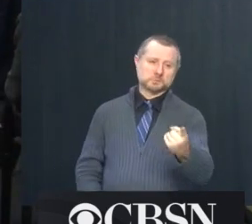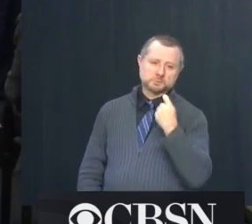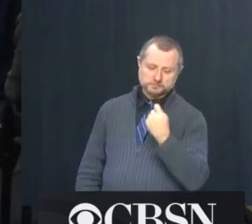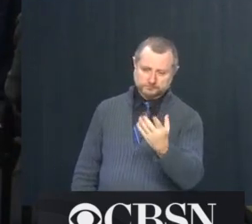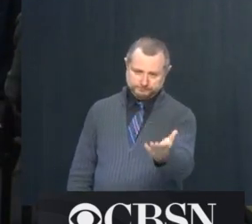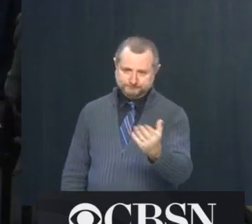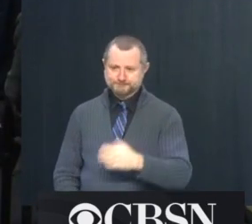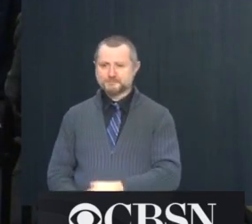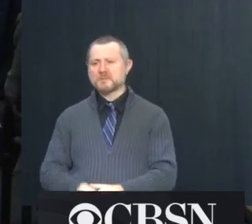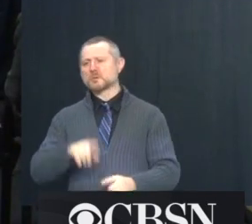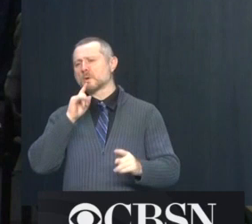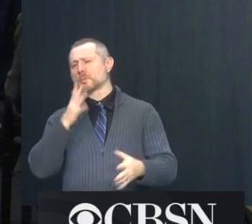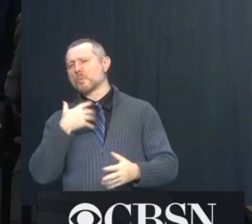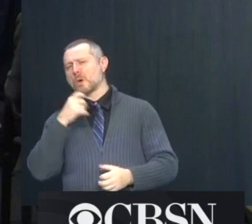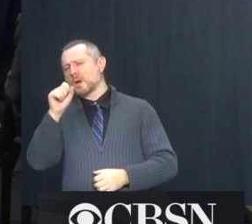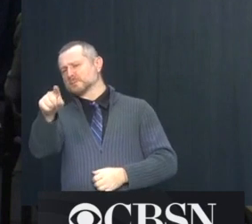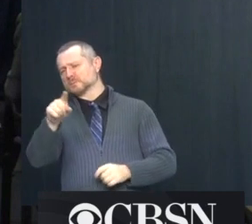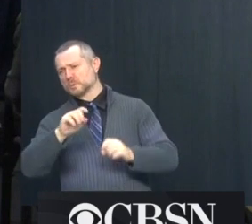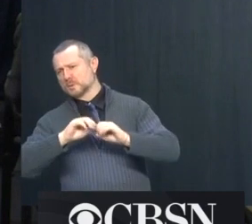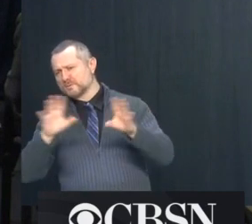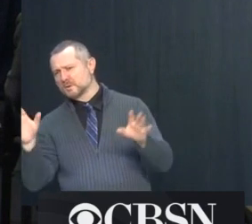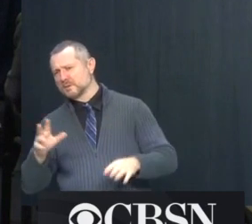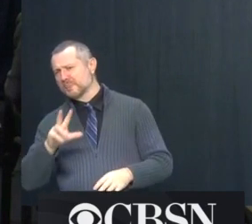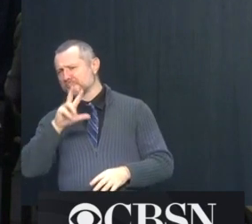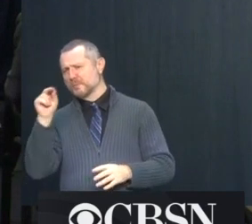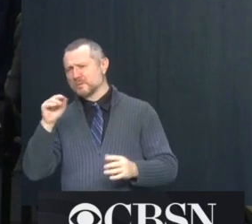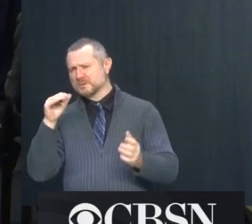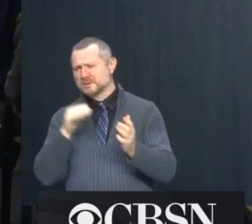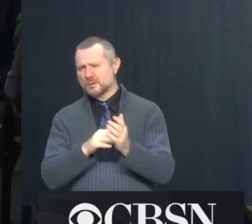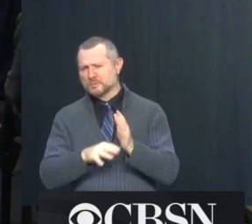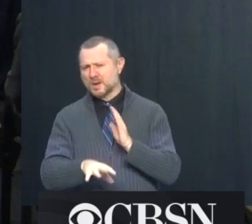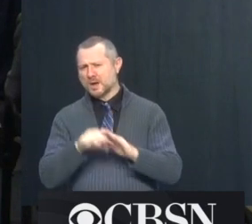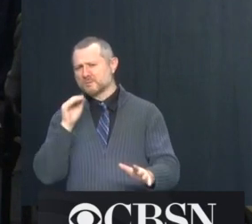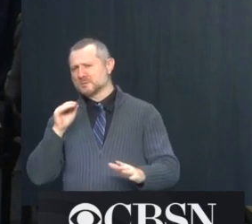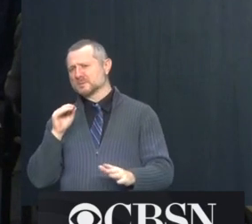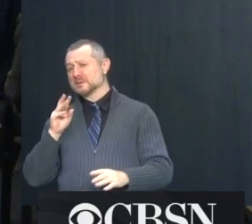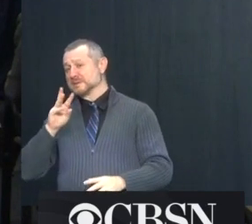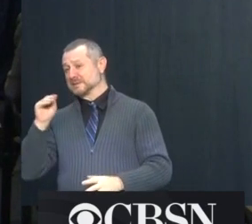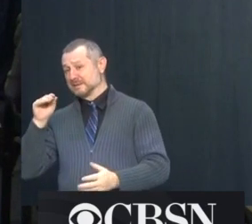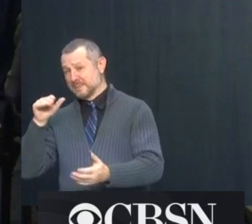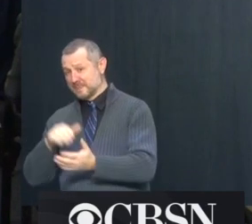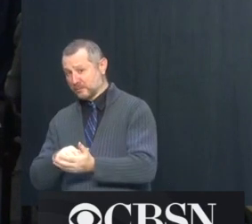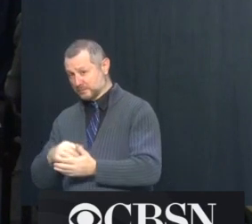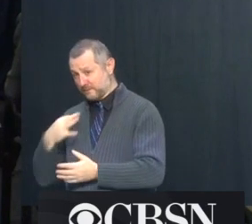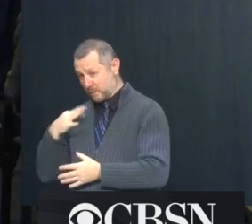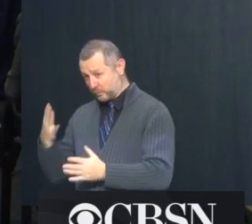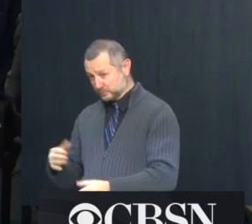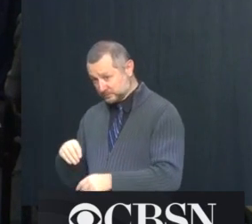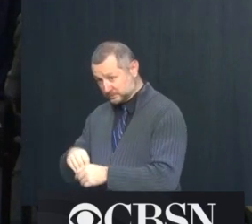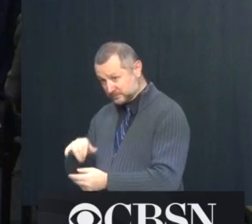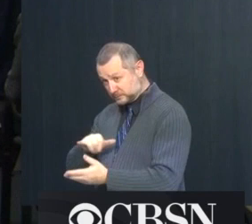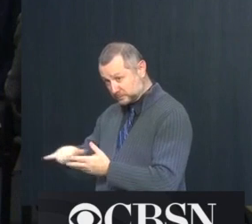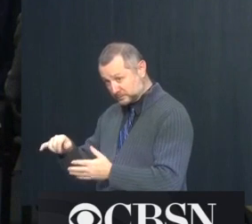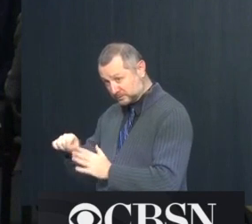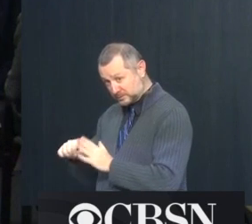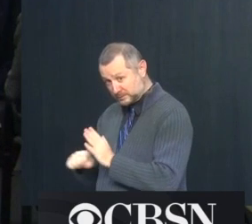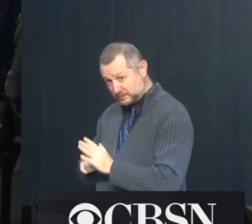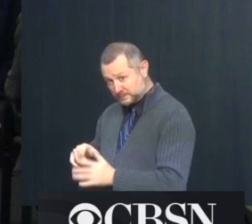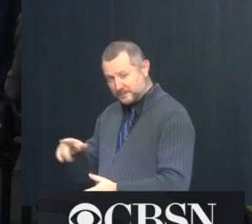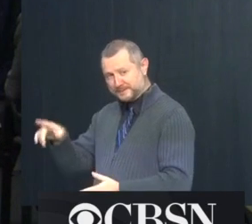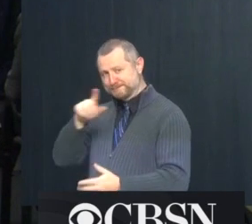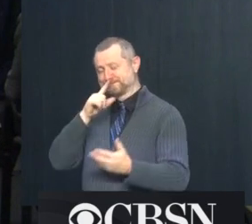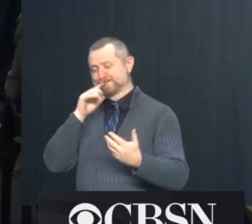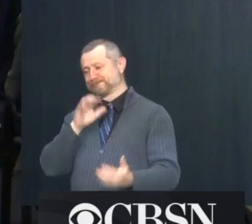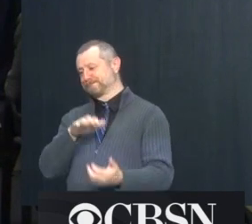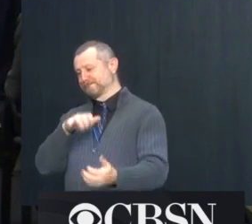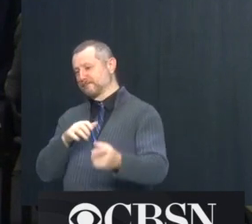of the numbers. 30,000 out of state, 60,000 in state. Were those people on